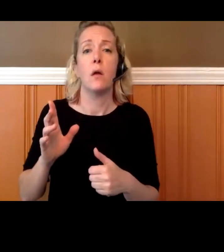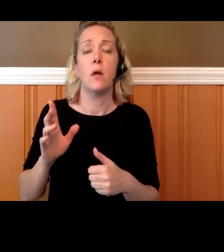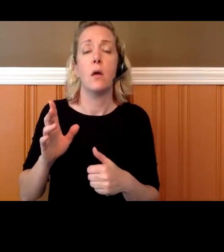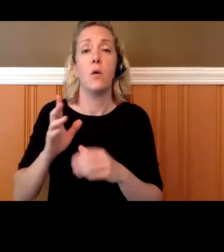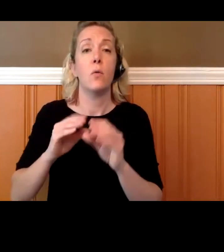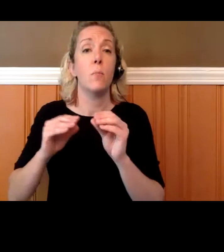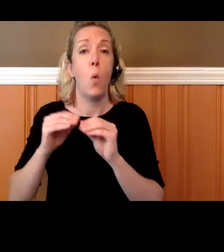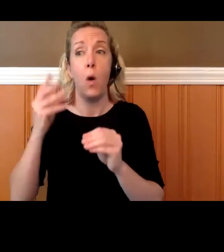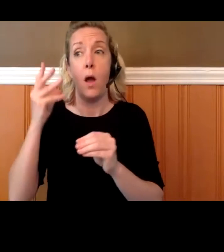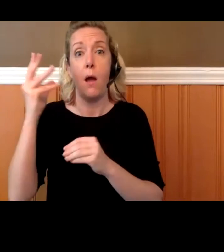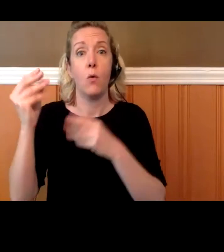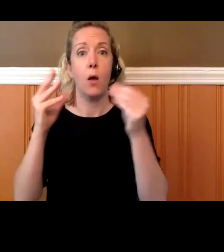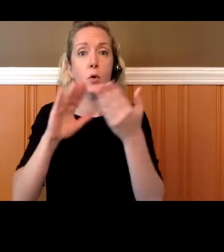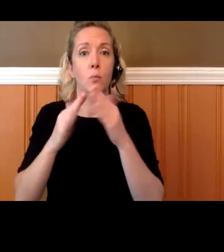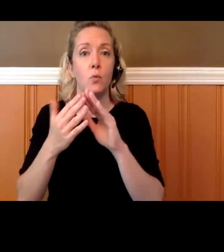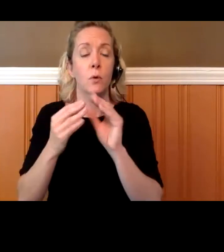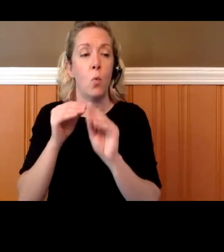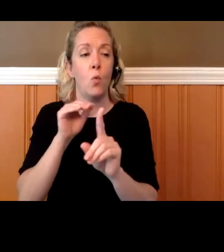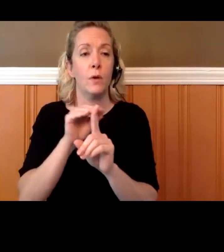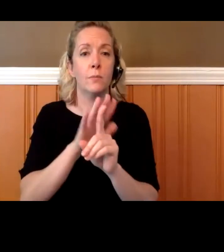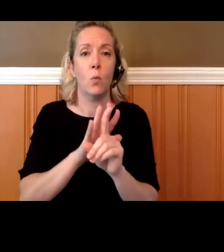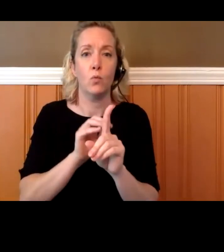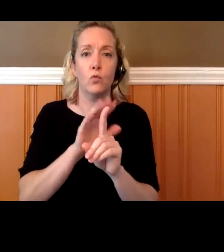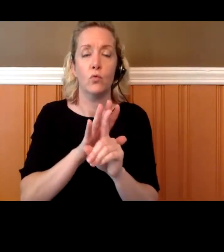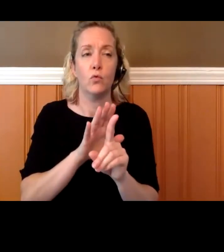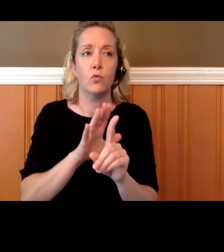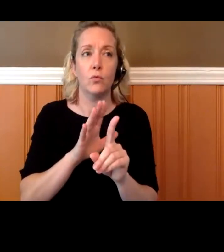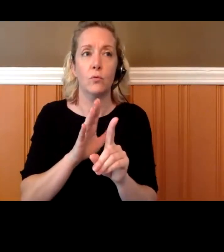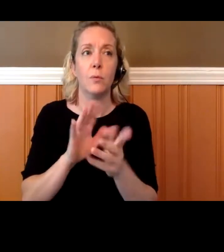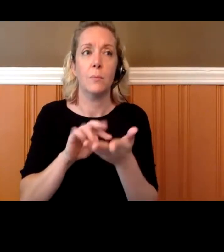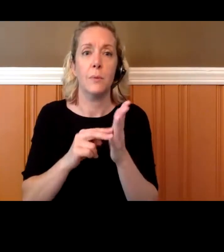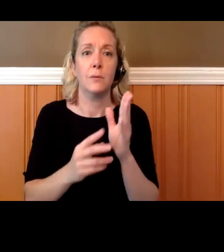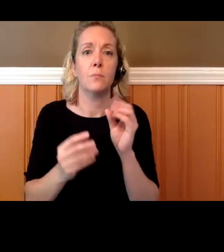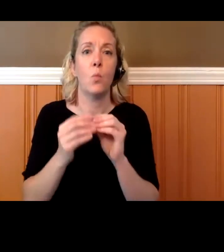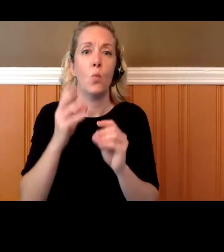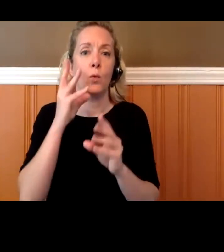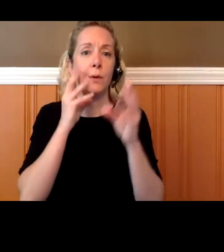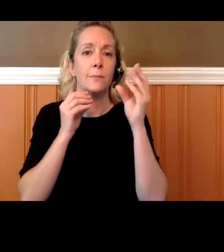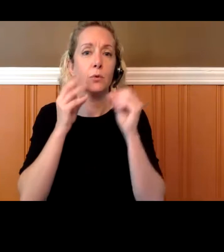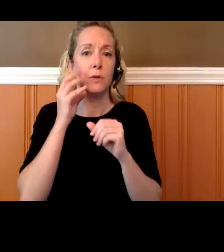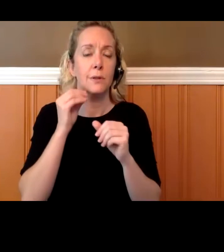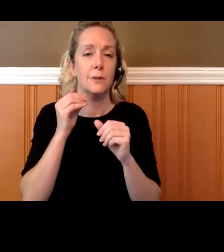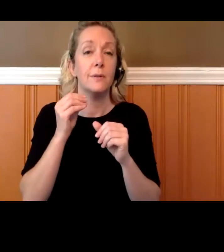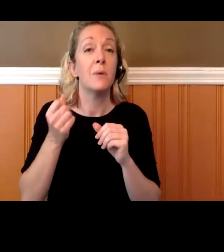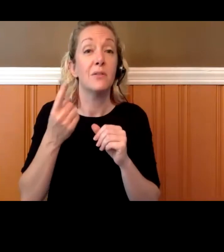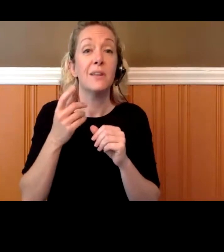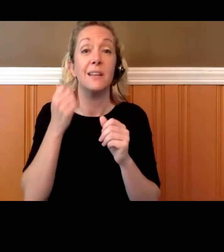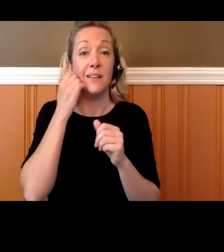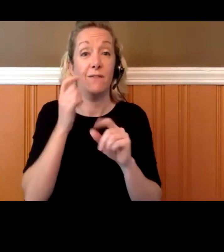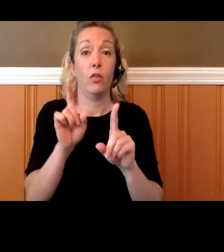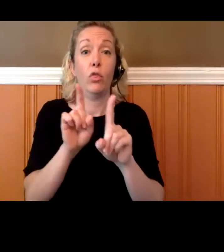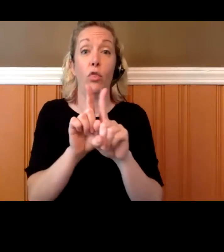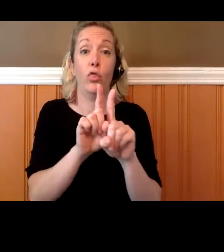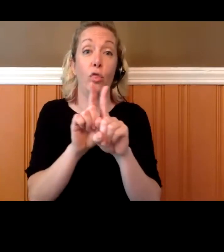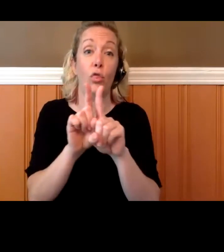in the community, but they're having the belief that things go smoothly. And